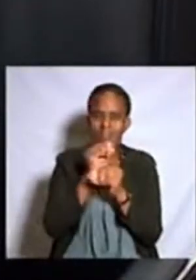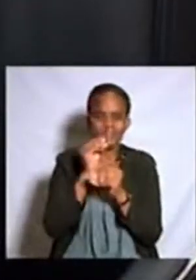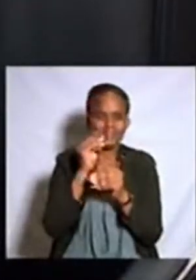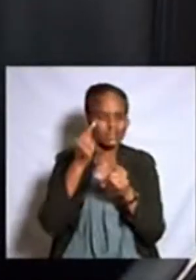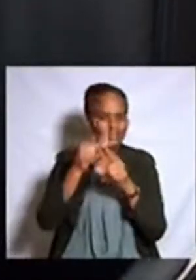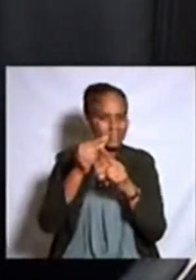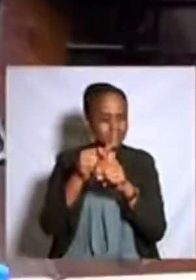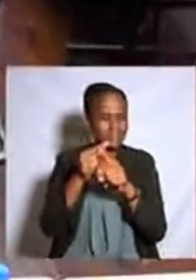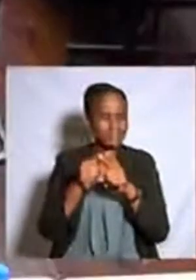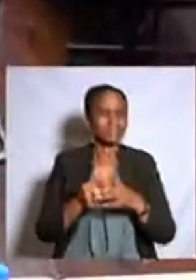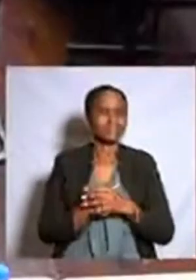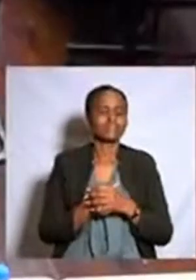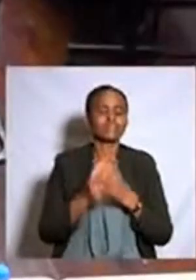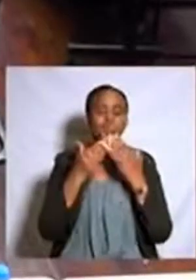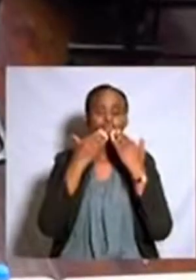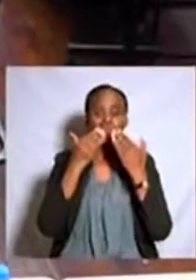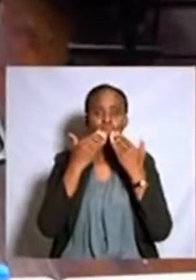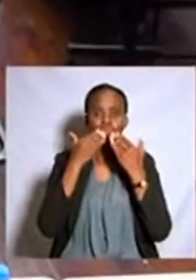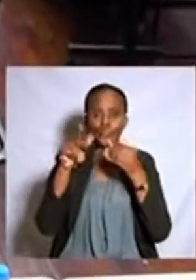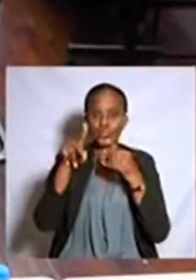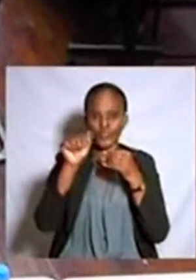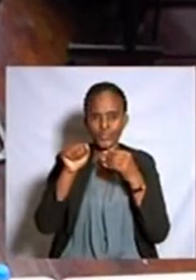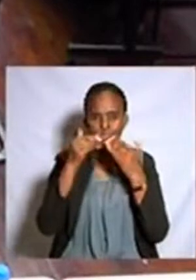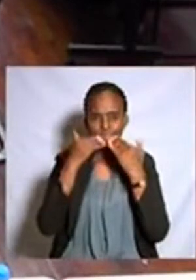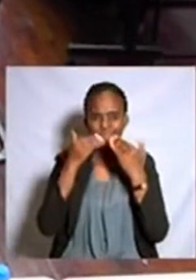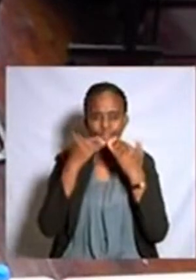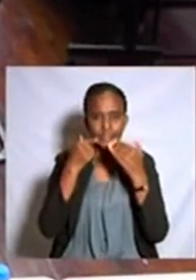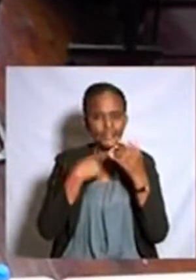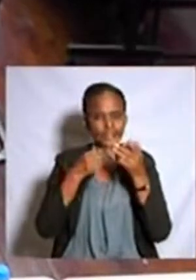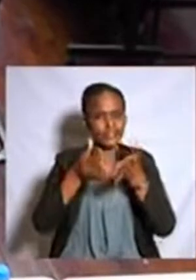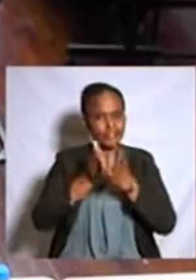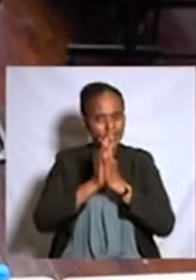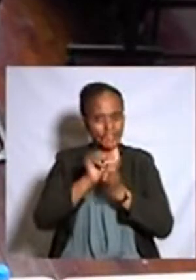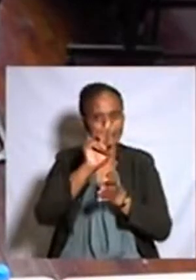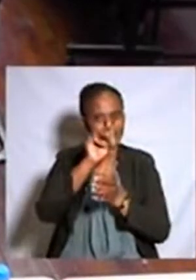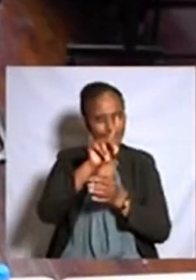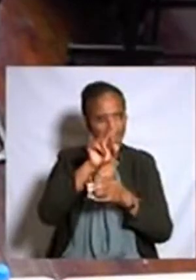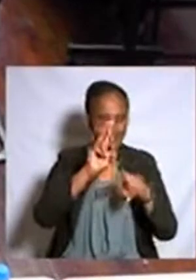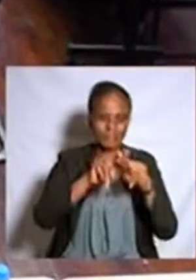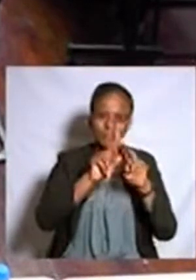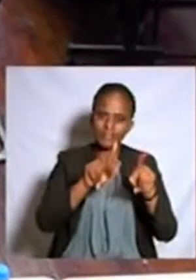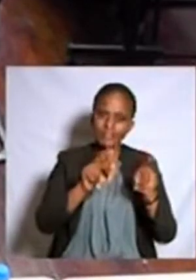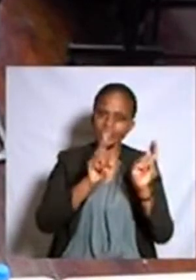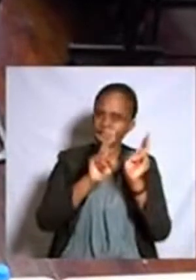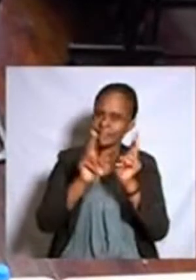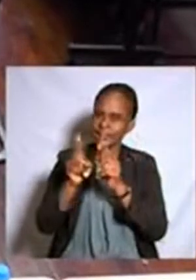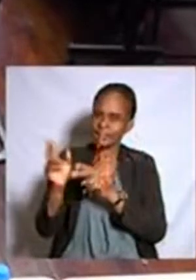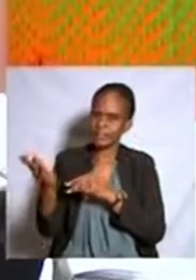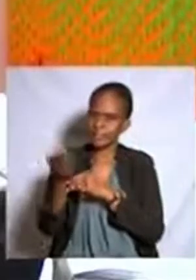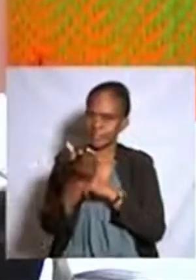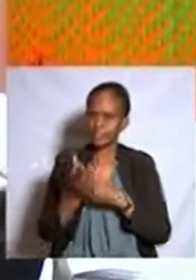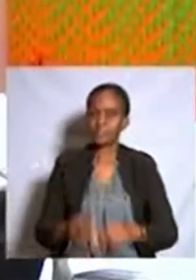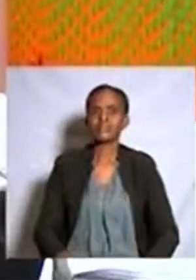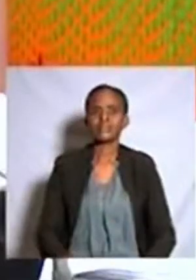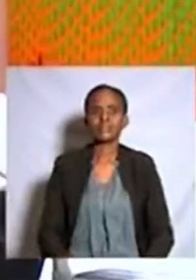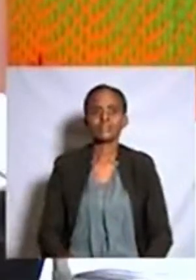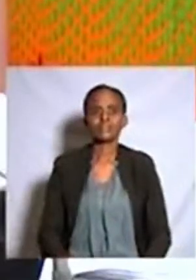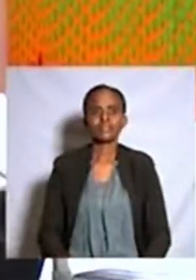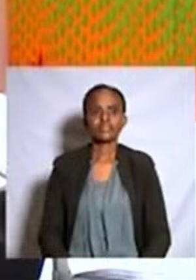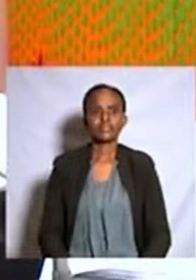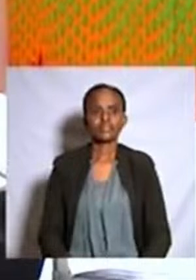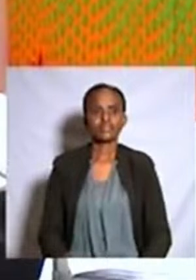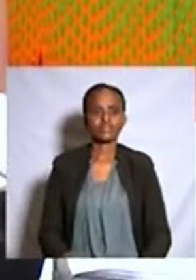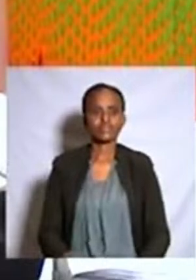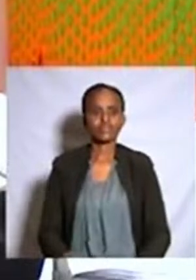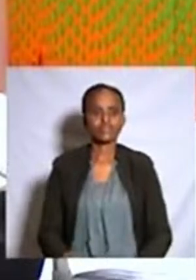Thank you. PS? Thank you. Let me ask MD Chair to... No. Oh, yes, Honorable